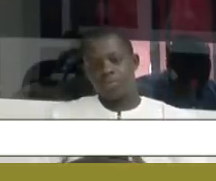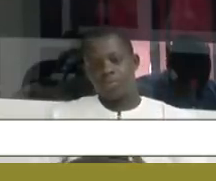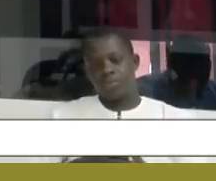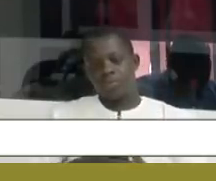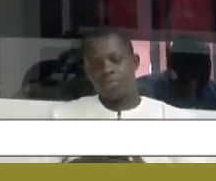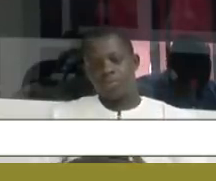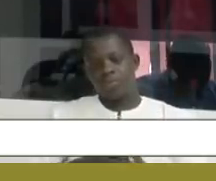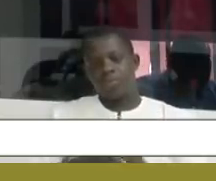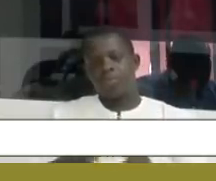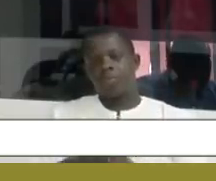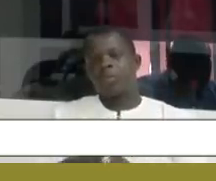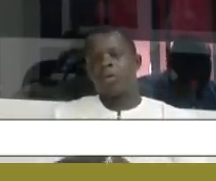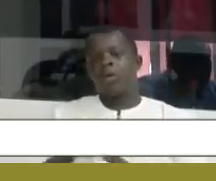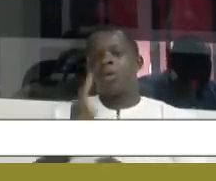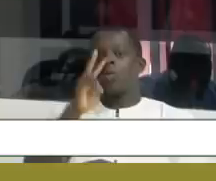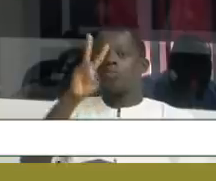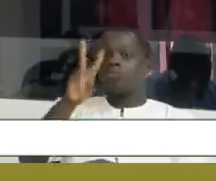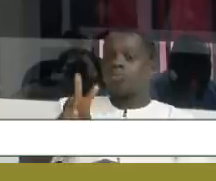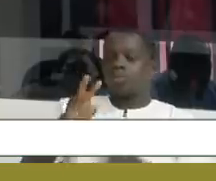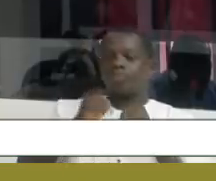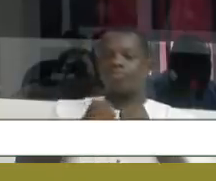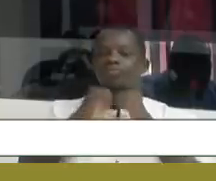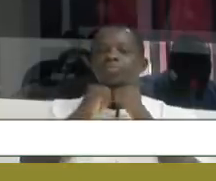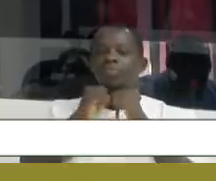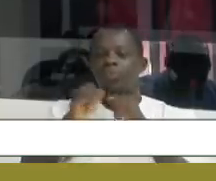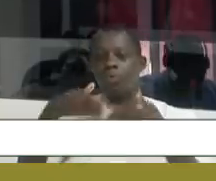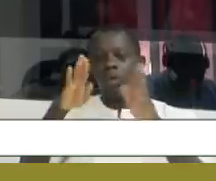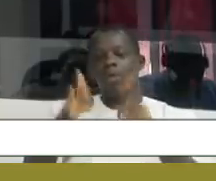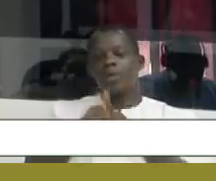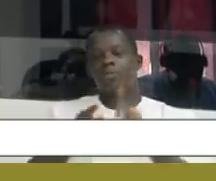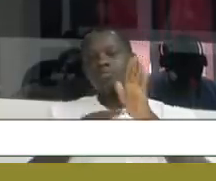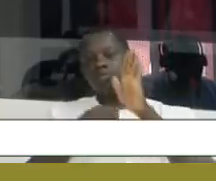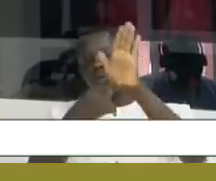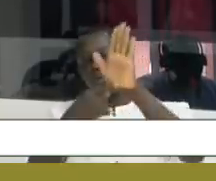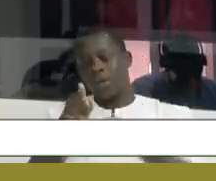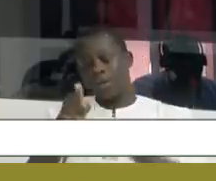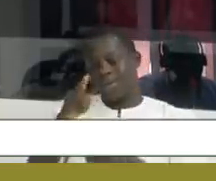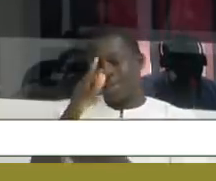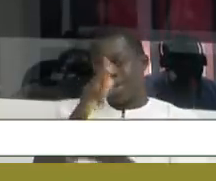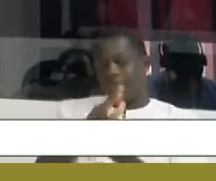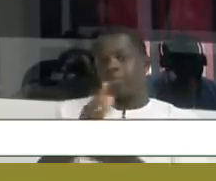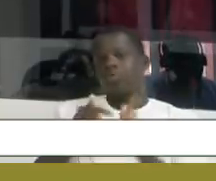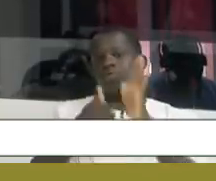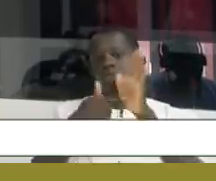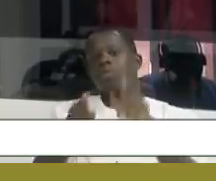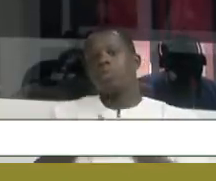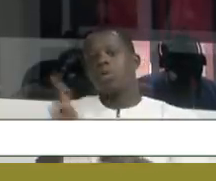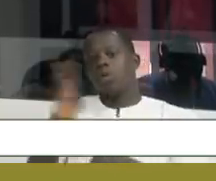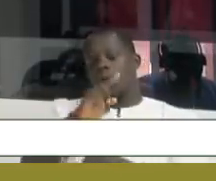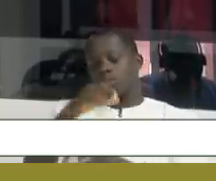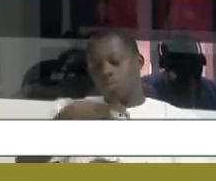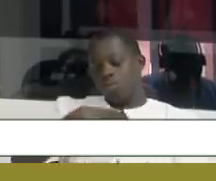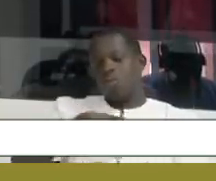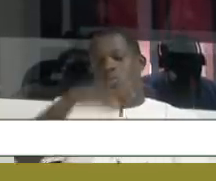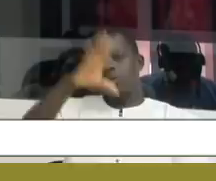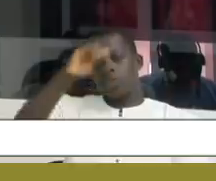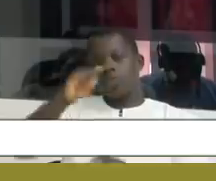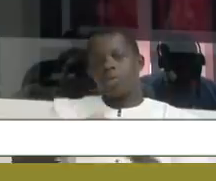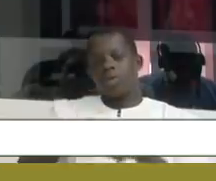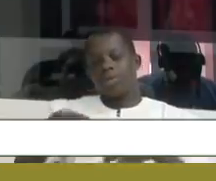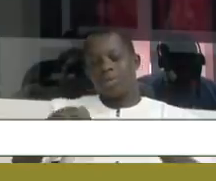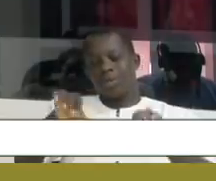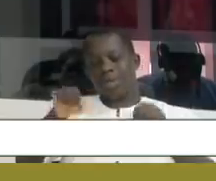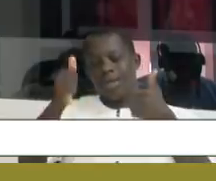look at Sabali, the way he gestured at me. This is evidence of what he wants to do. Take it from